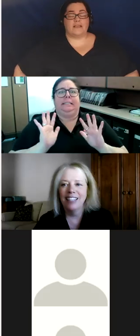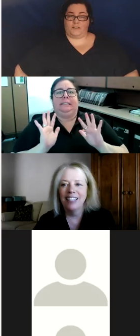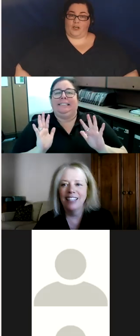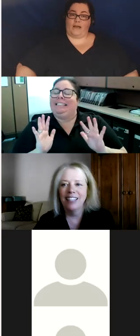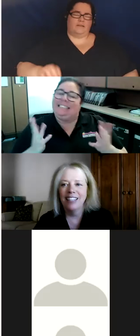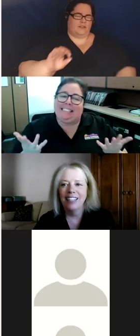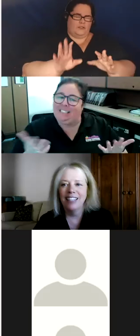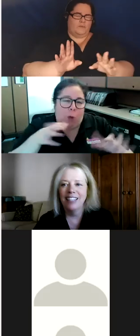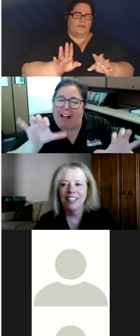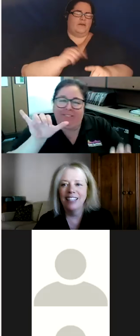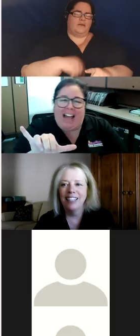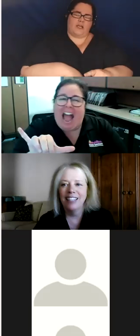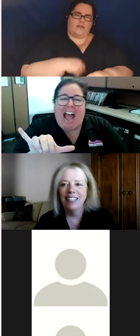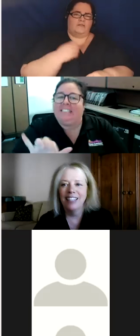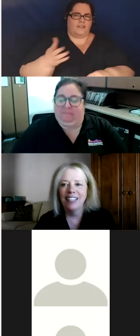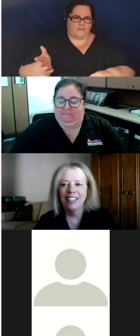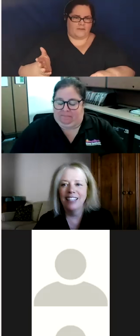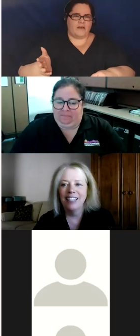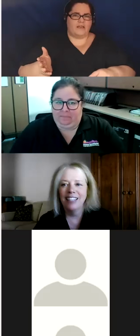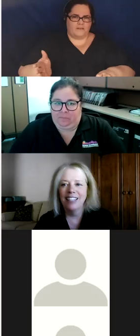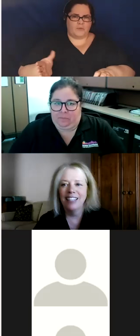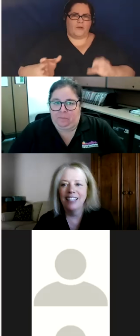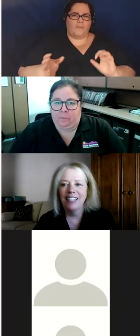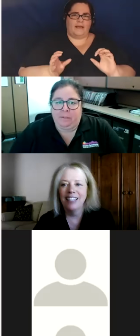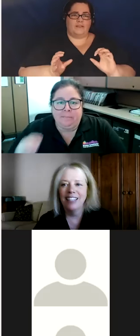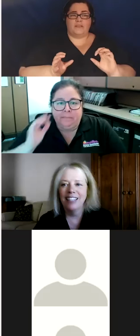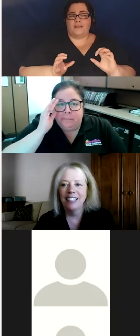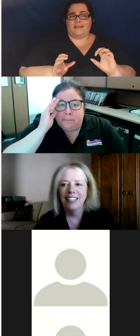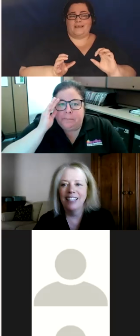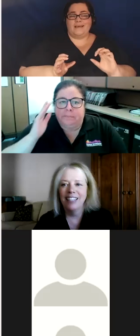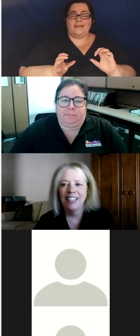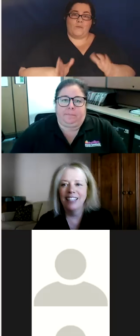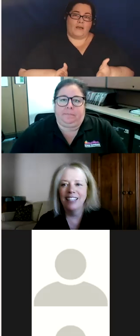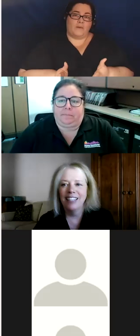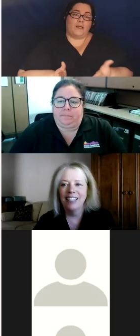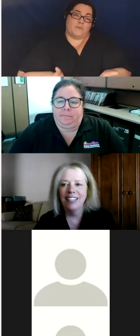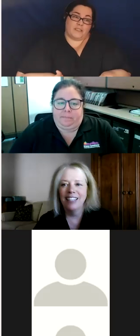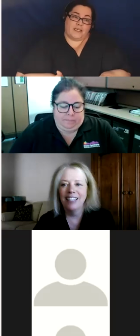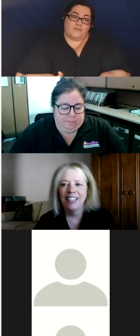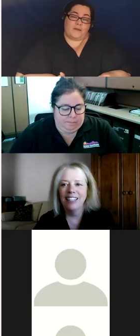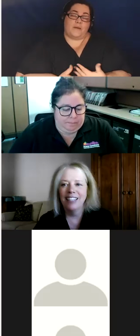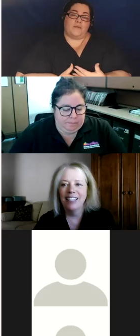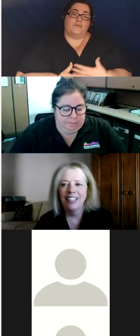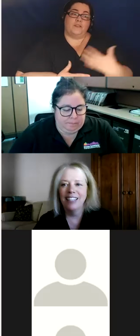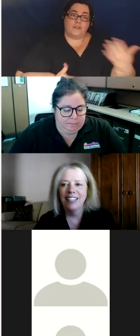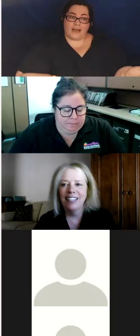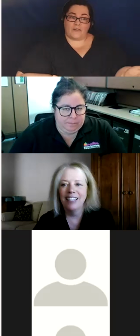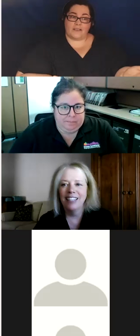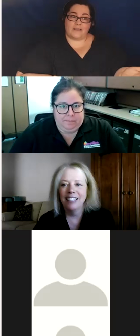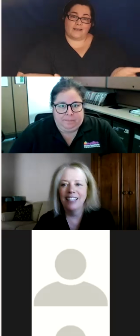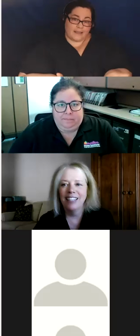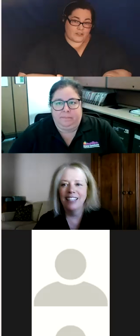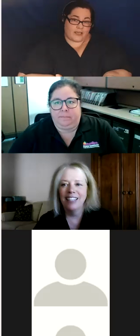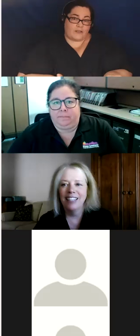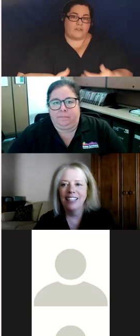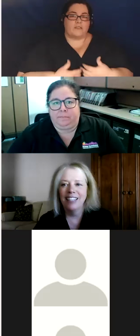maybe a deaf child, a hearing child of a deaf individual might do something like not wanting to protect their family member and filtering out things